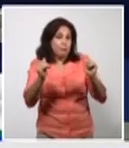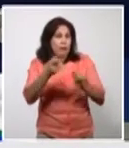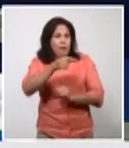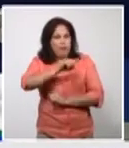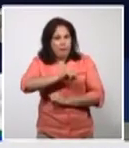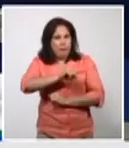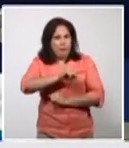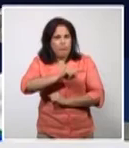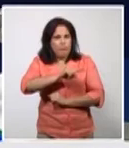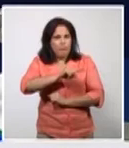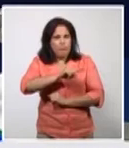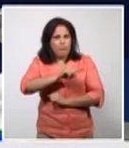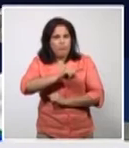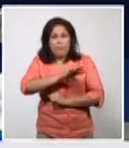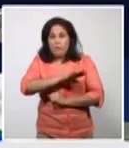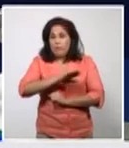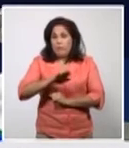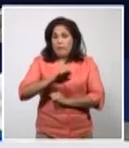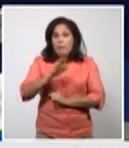yesterday.